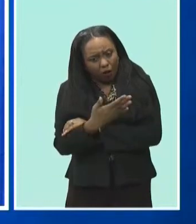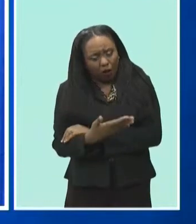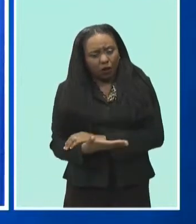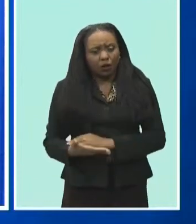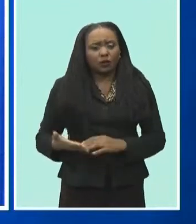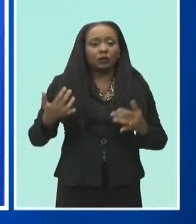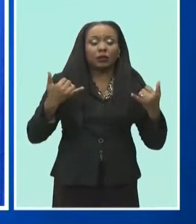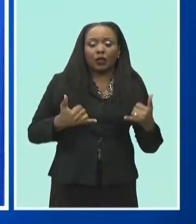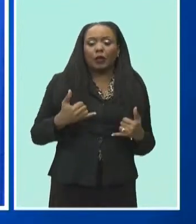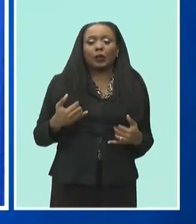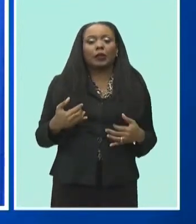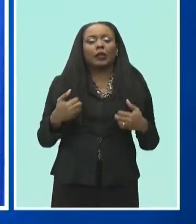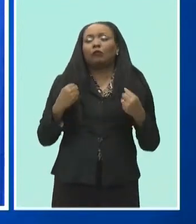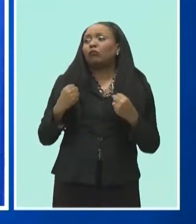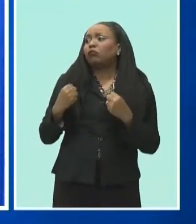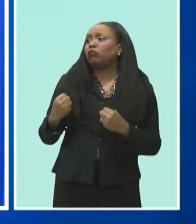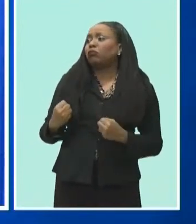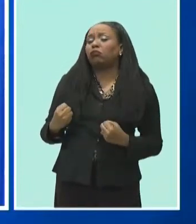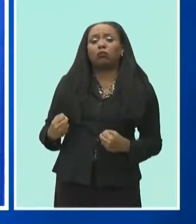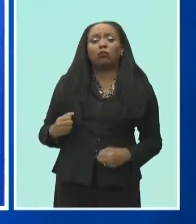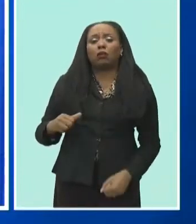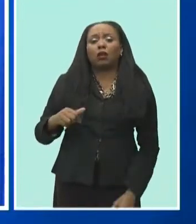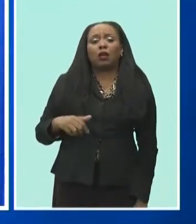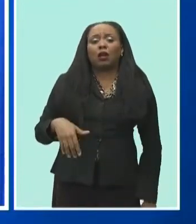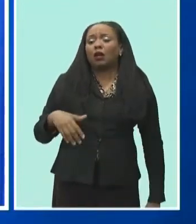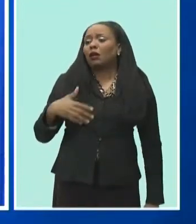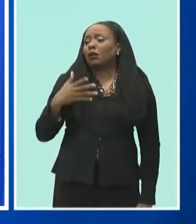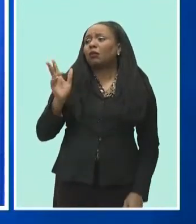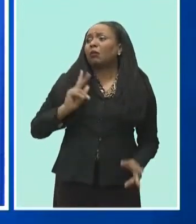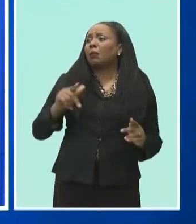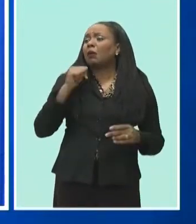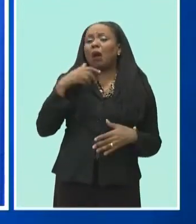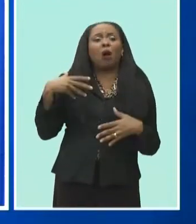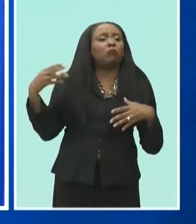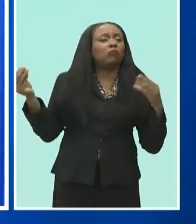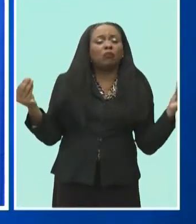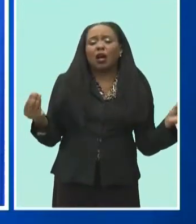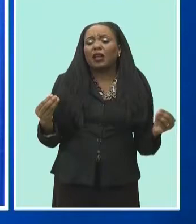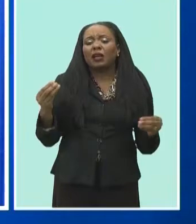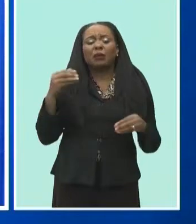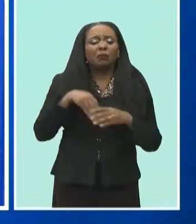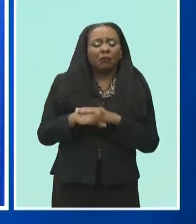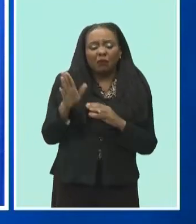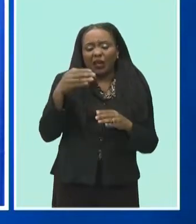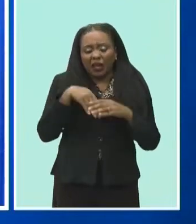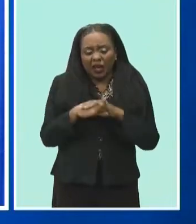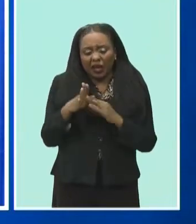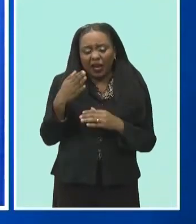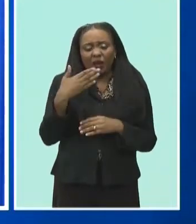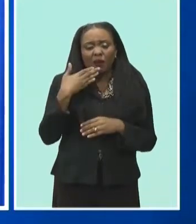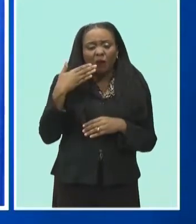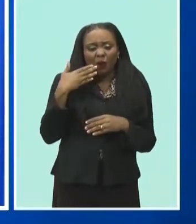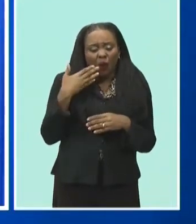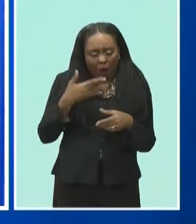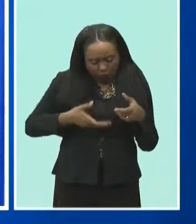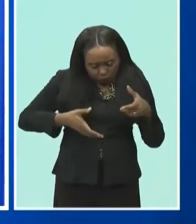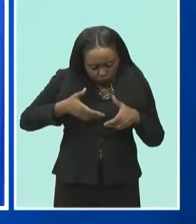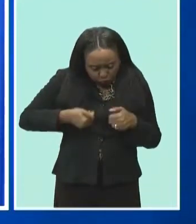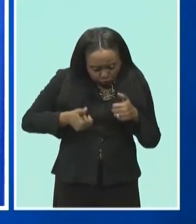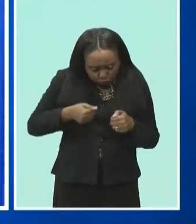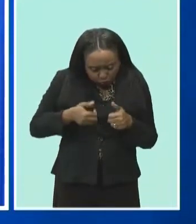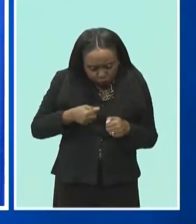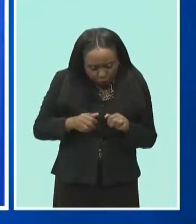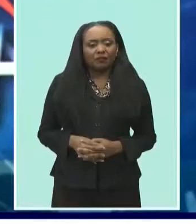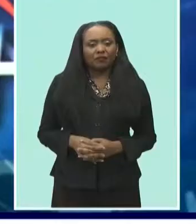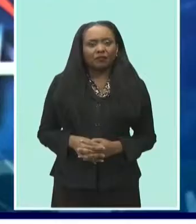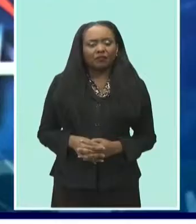when I go up in Charnock, I don't even see people playing the fool. You know, I mean, everybody is glued to his